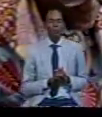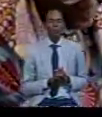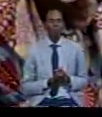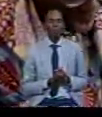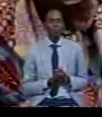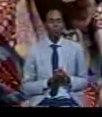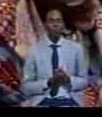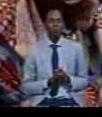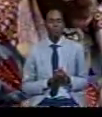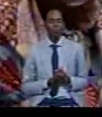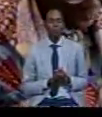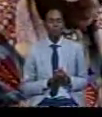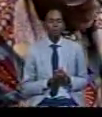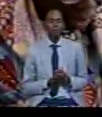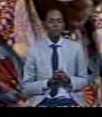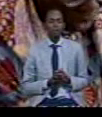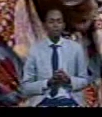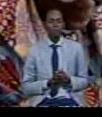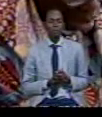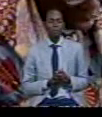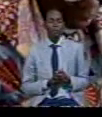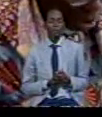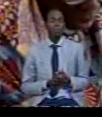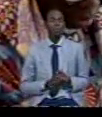Our vision then will be compelling,